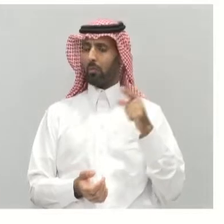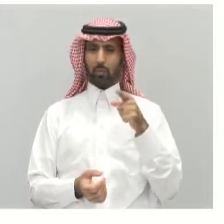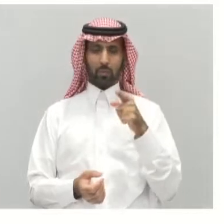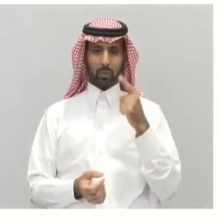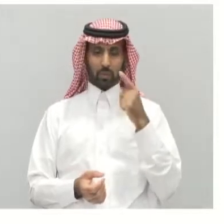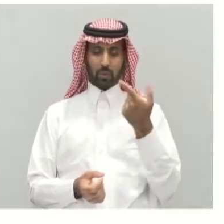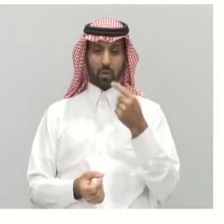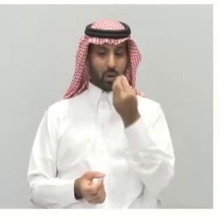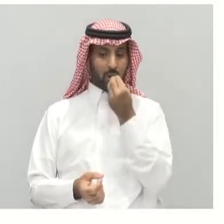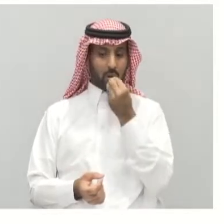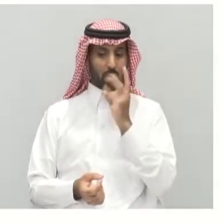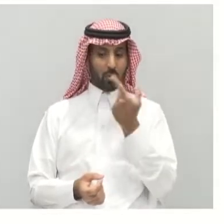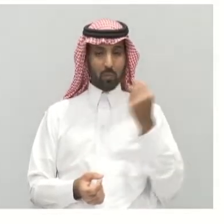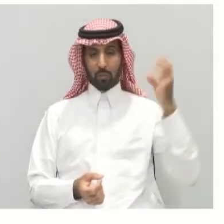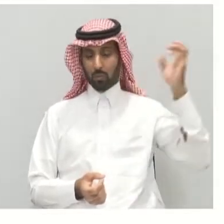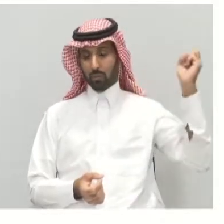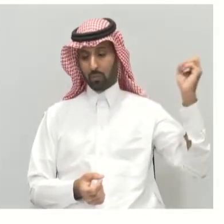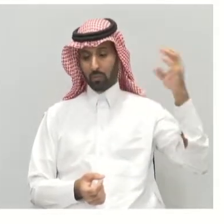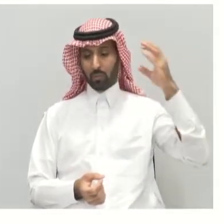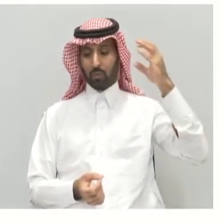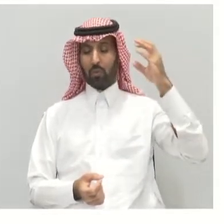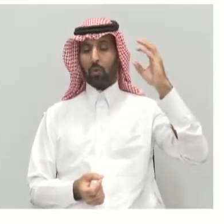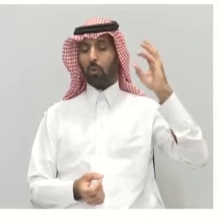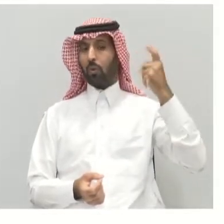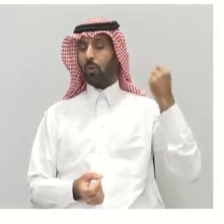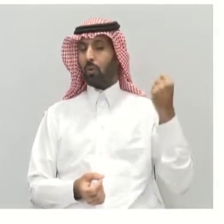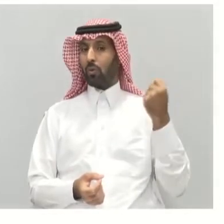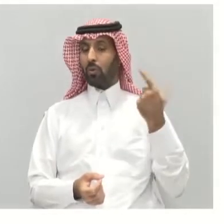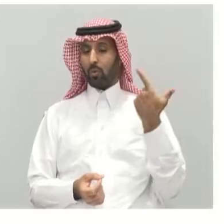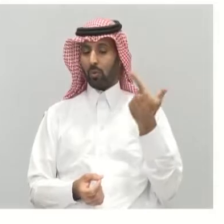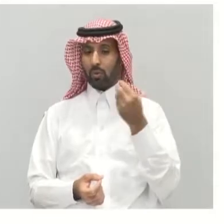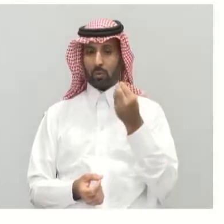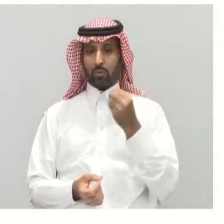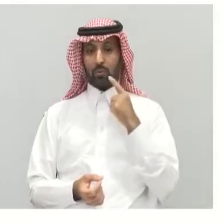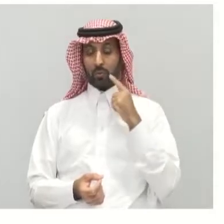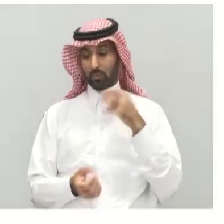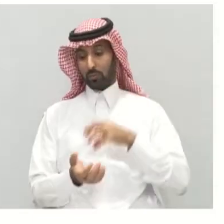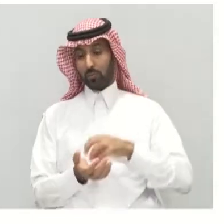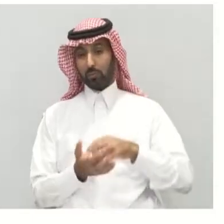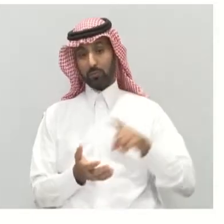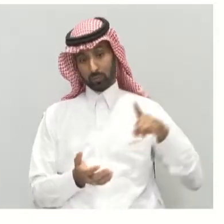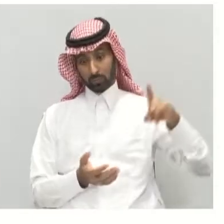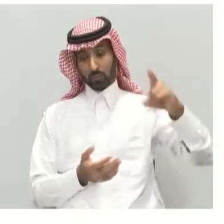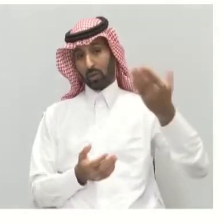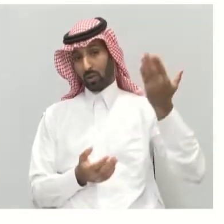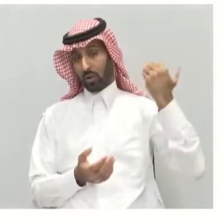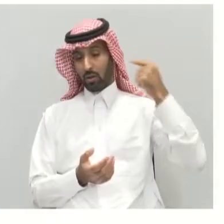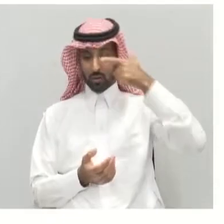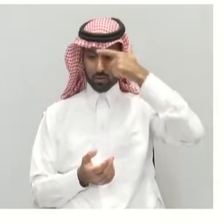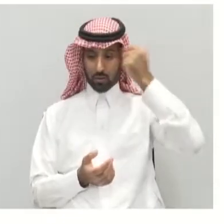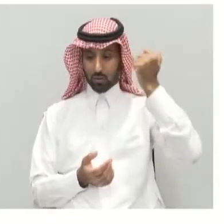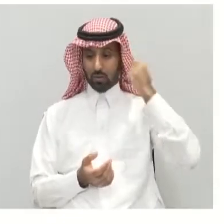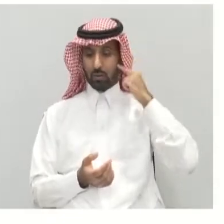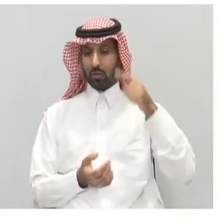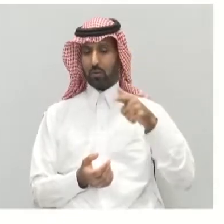have for breakfast yesterday morning? Did you go on vacation last summer? What